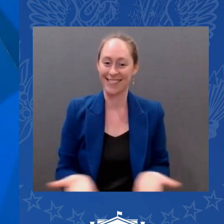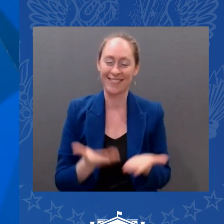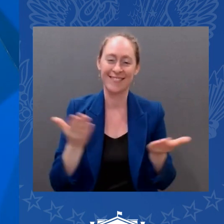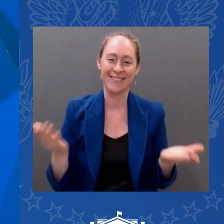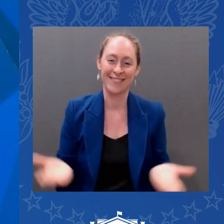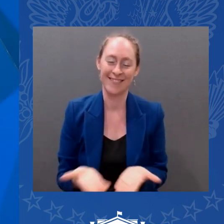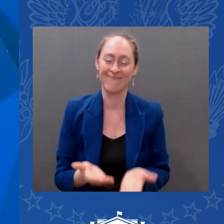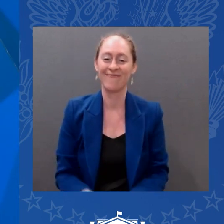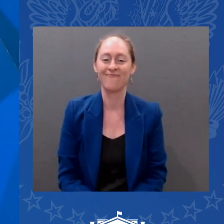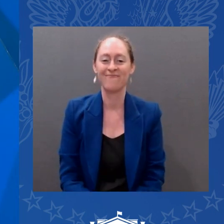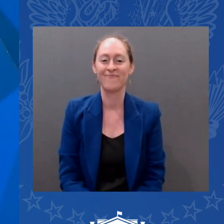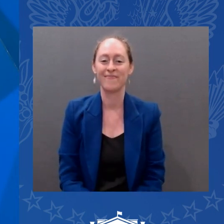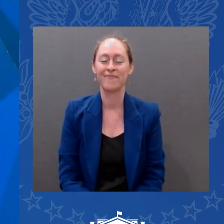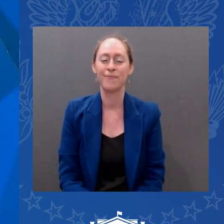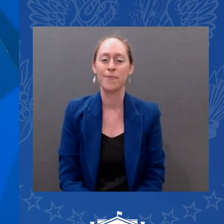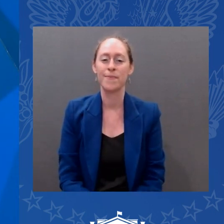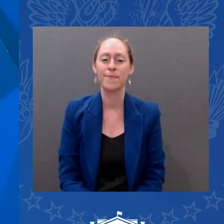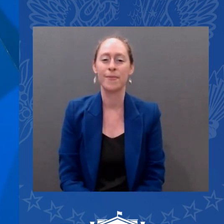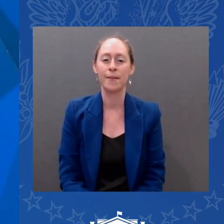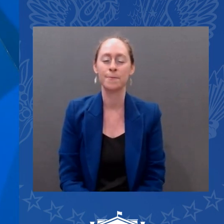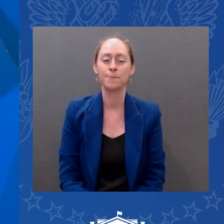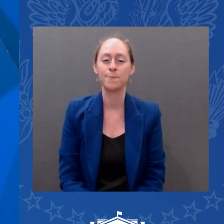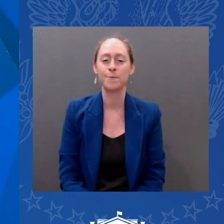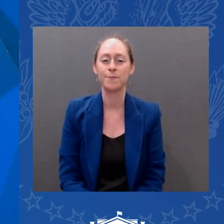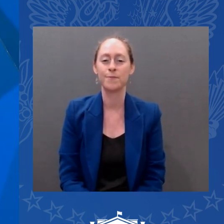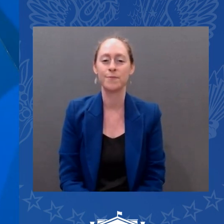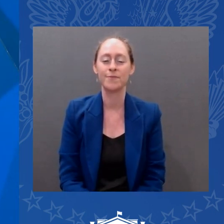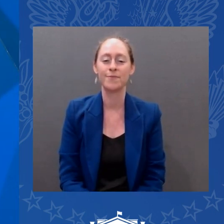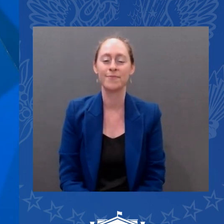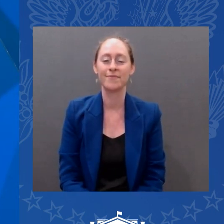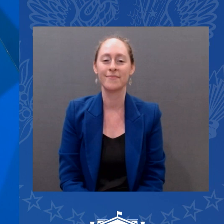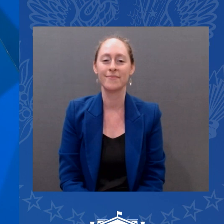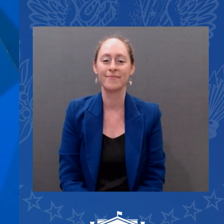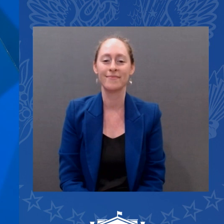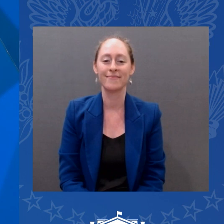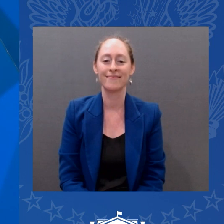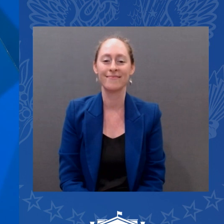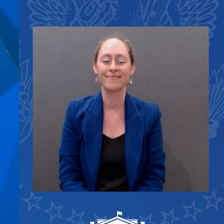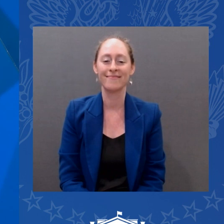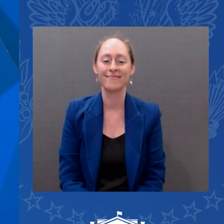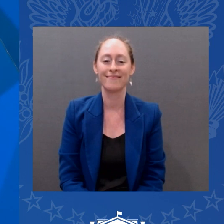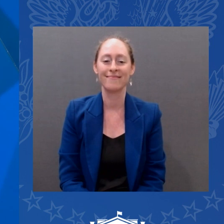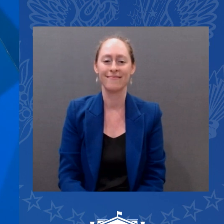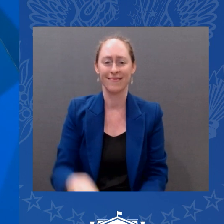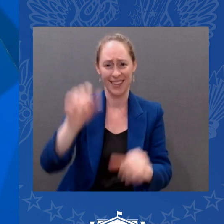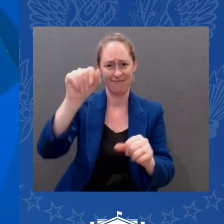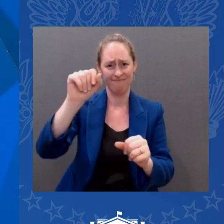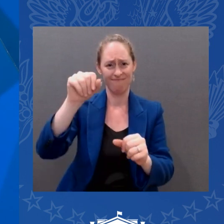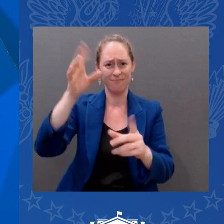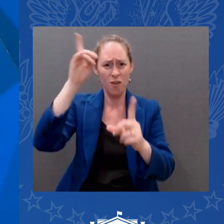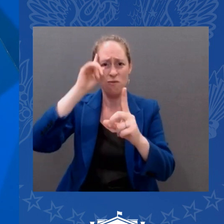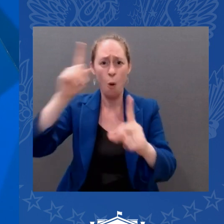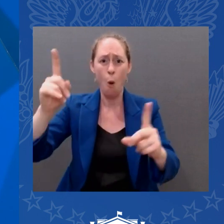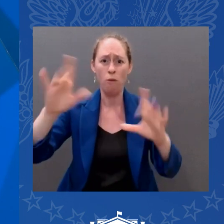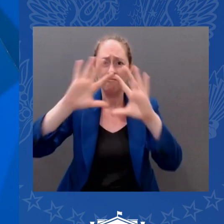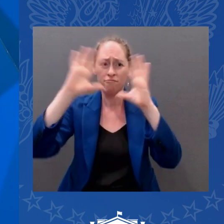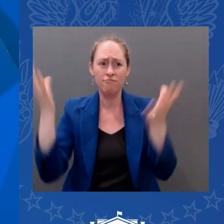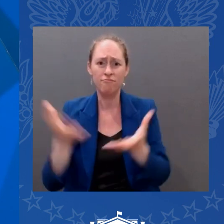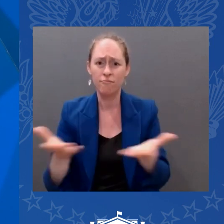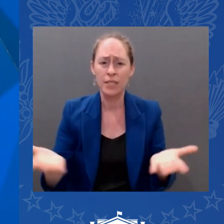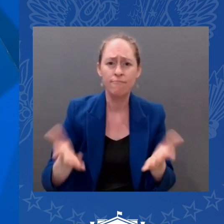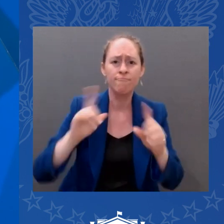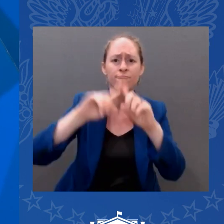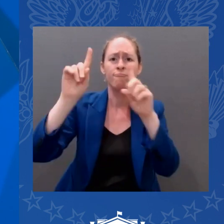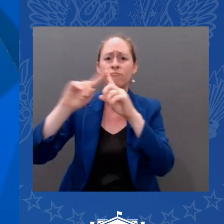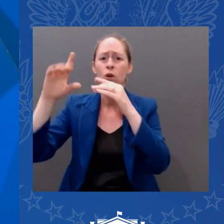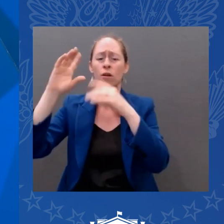And of course, we are here together with world leaders, local elected officials, including our host city